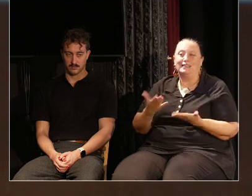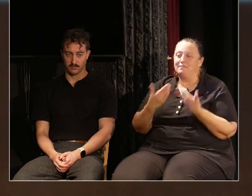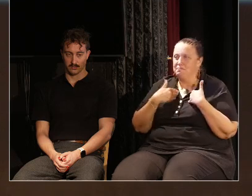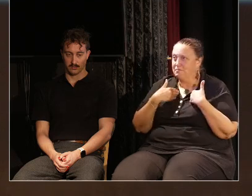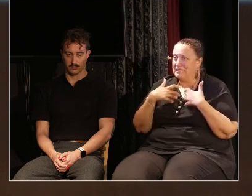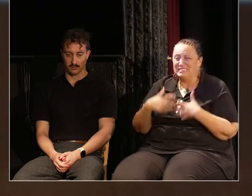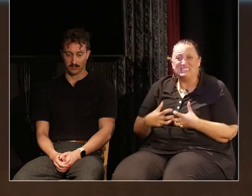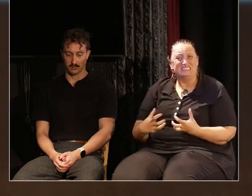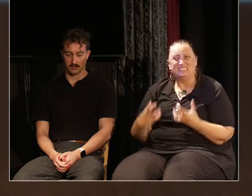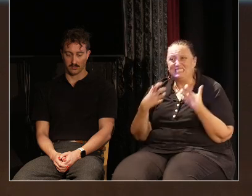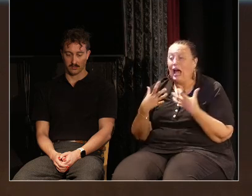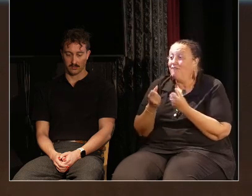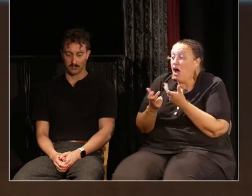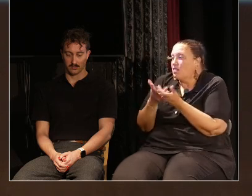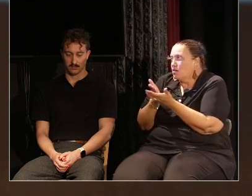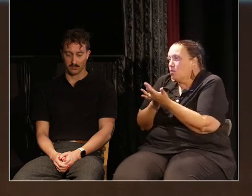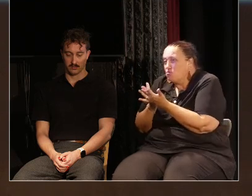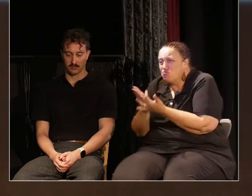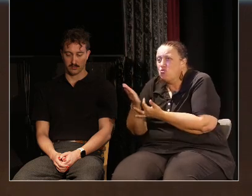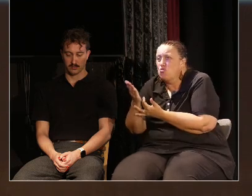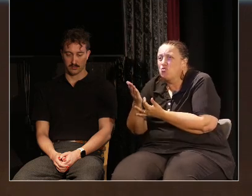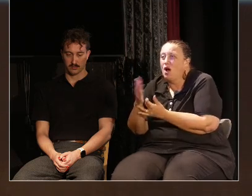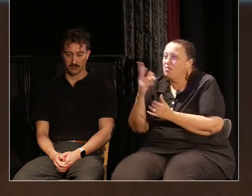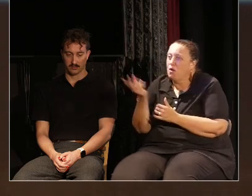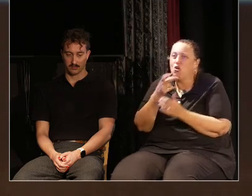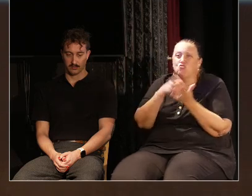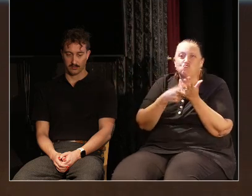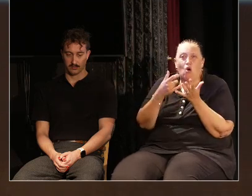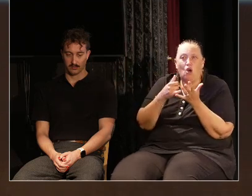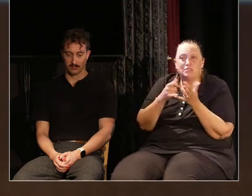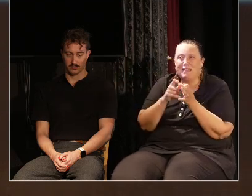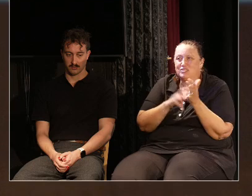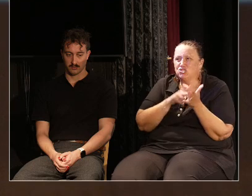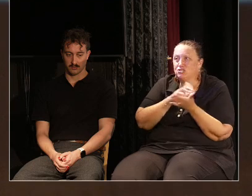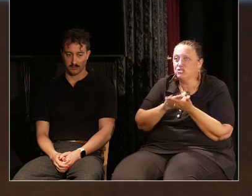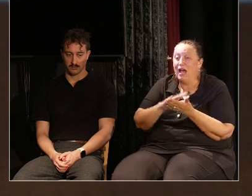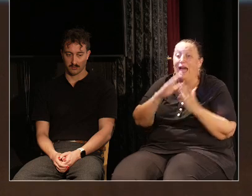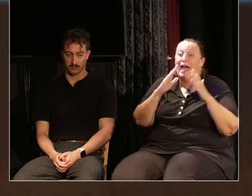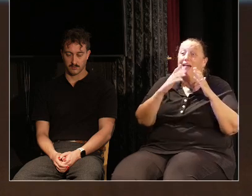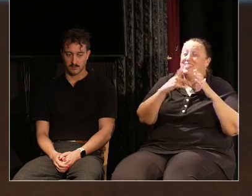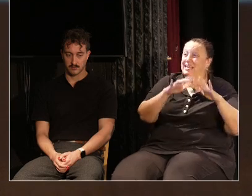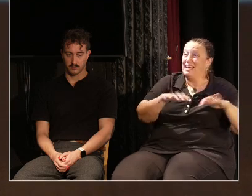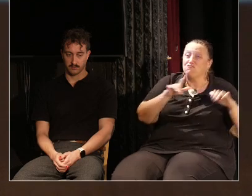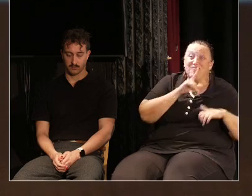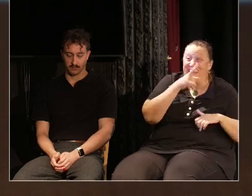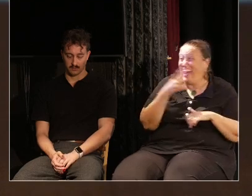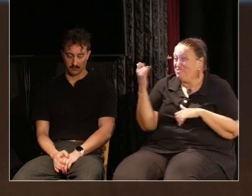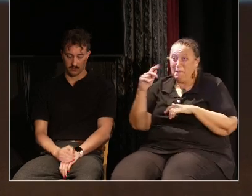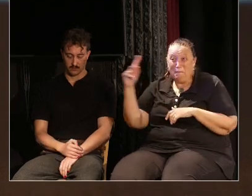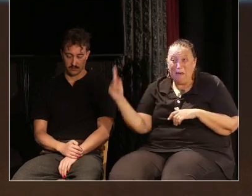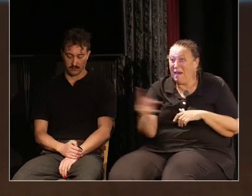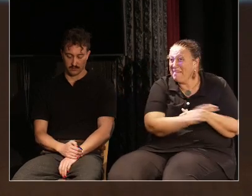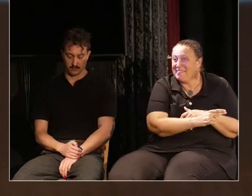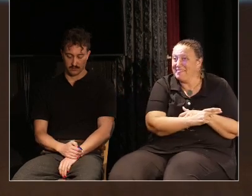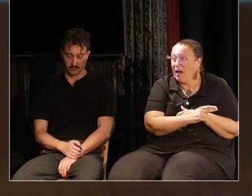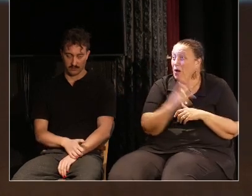where there was this other path through the crossbench in both the House and the Senate, that path was not taken. Like, we had the opportunity to